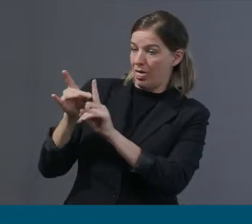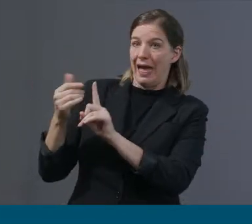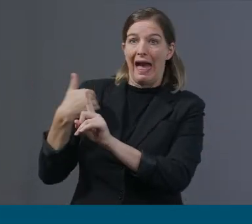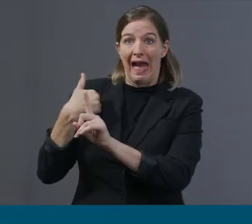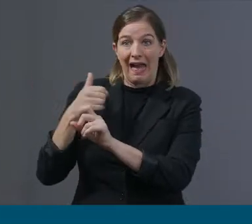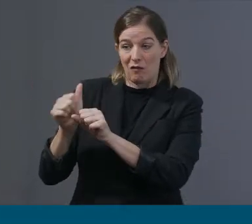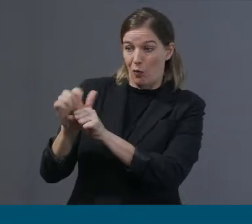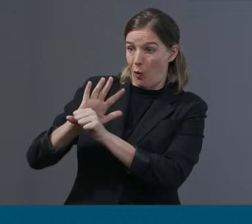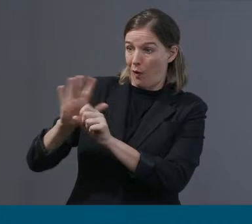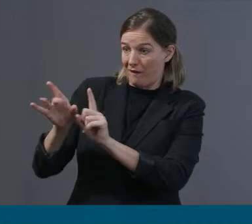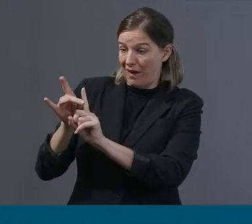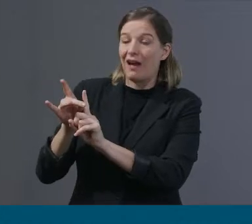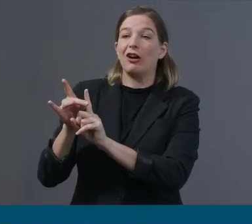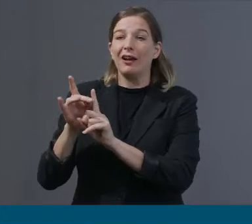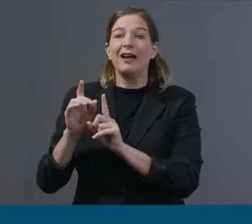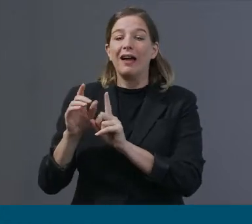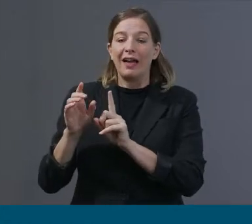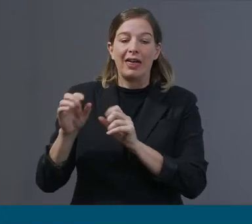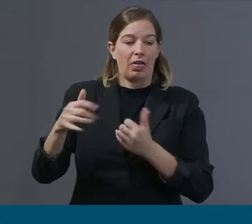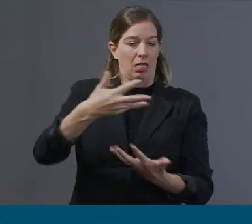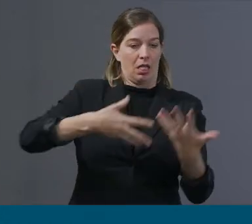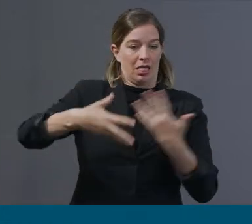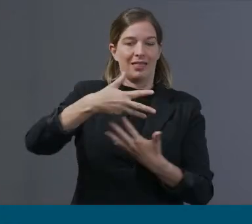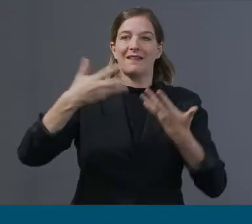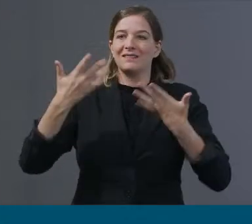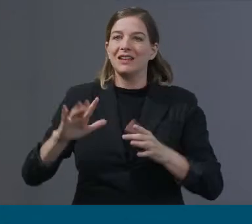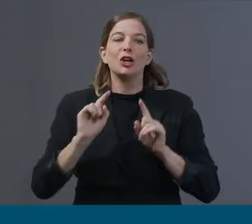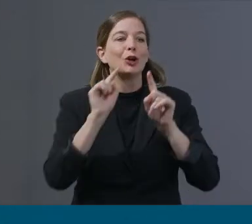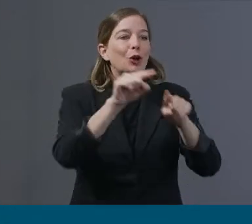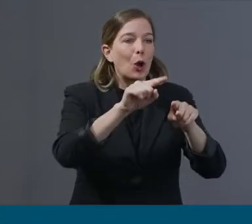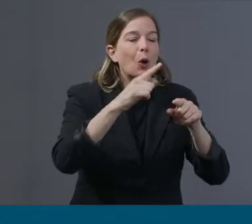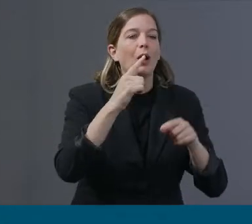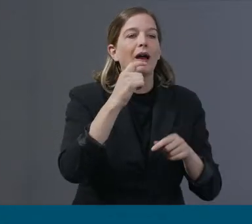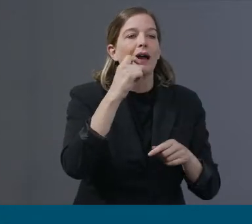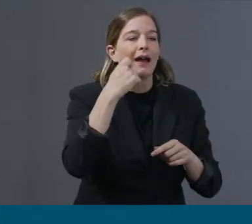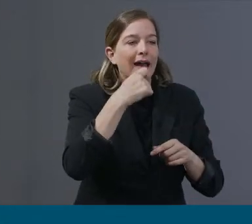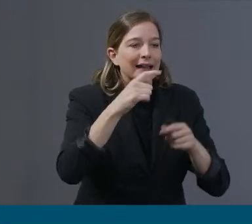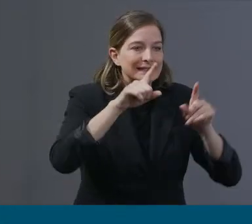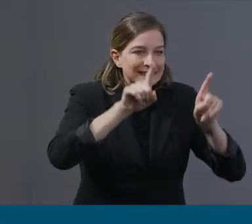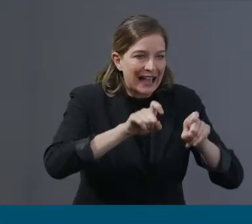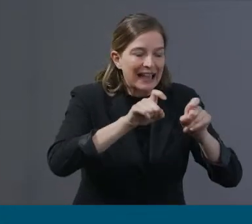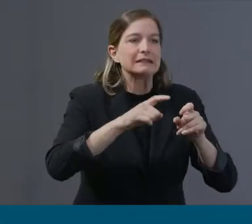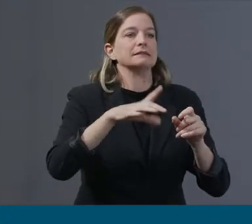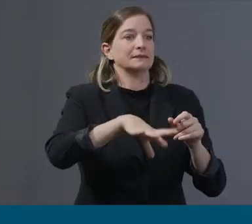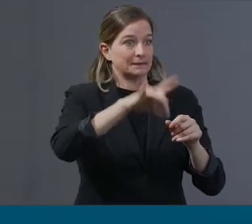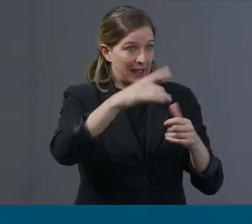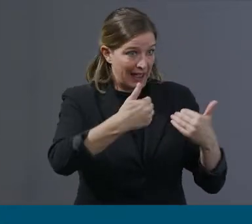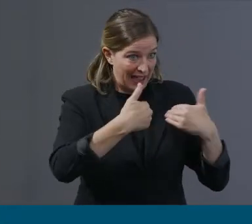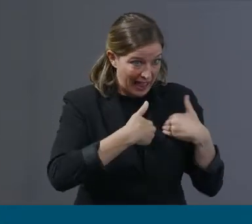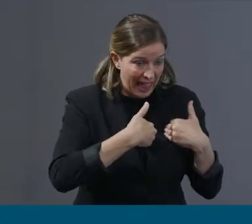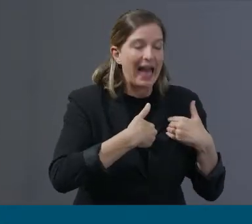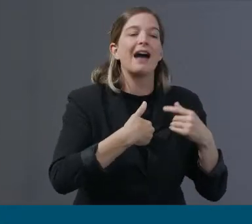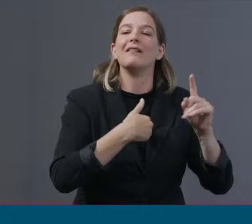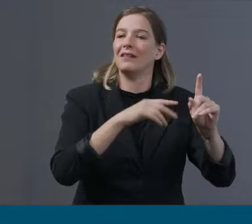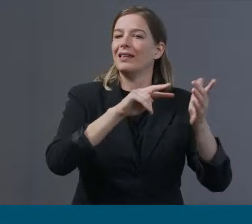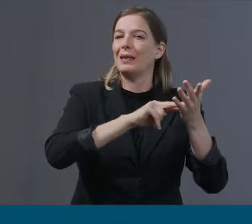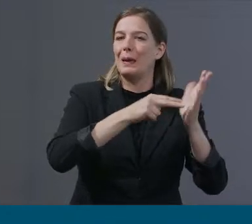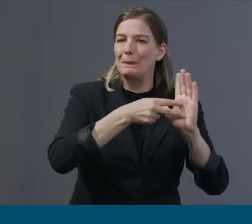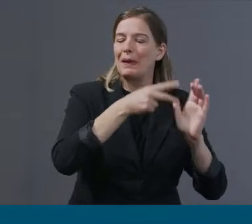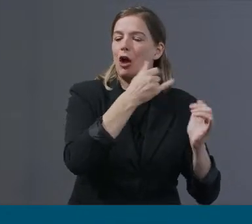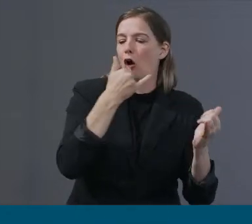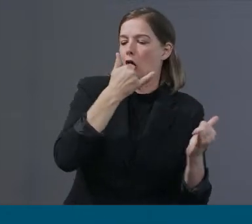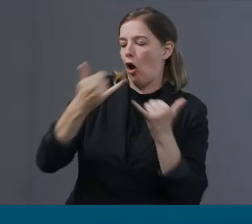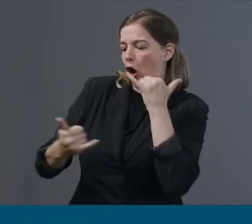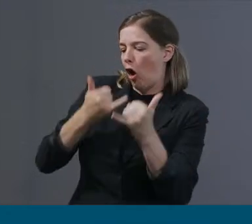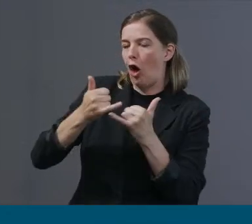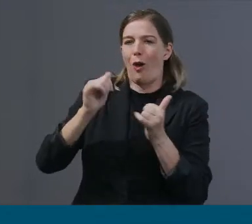tests positive to participate in contact tracing. Basically to call everyone up that they were around, to